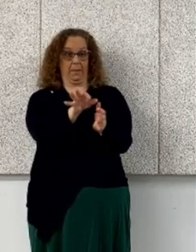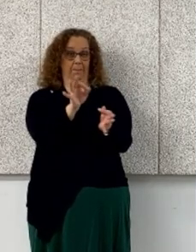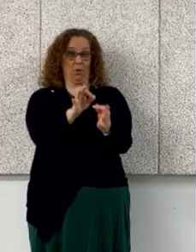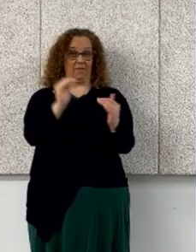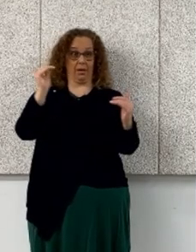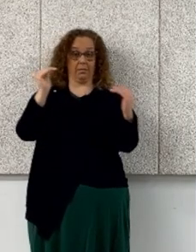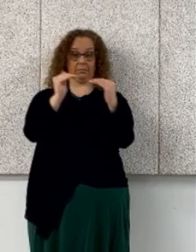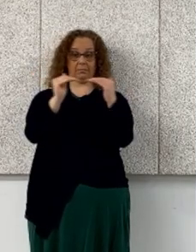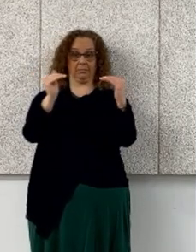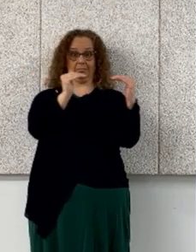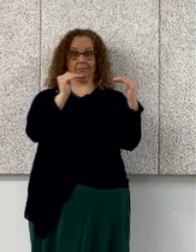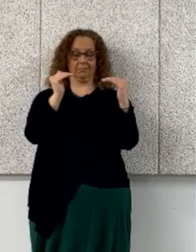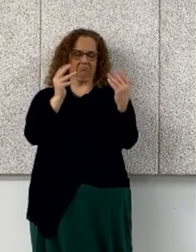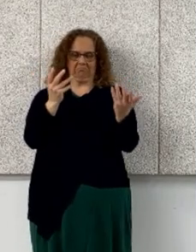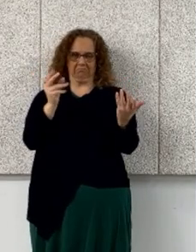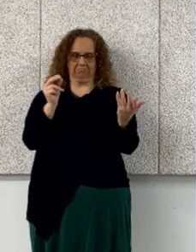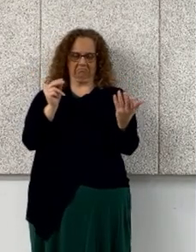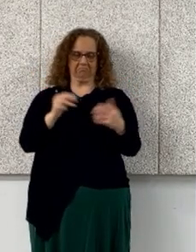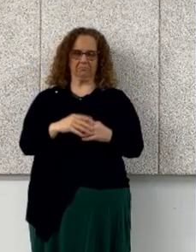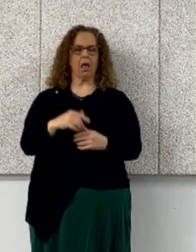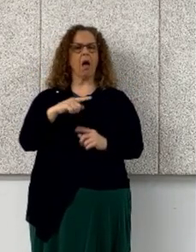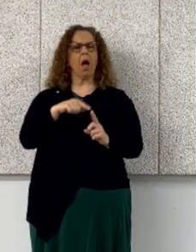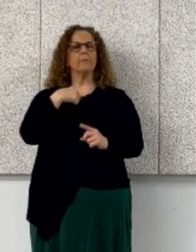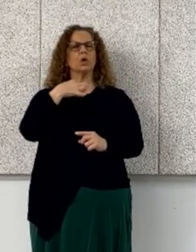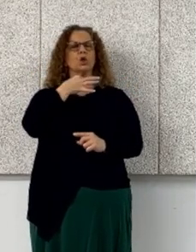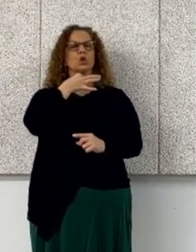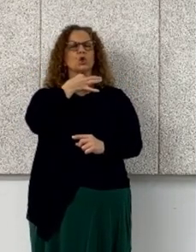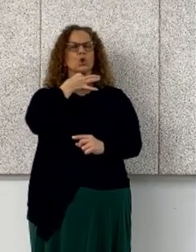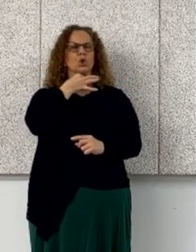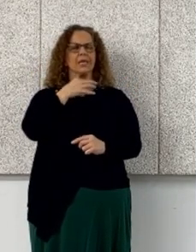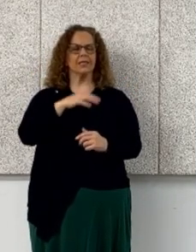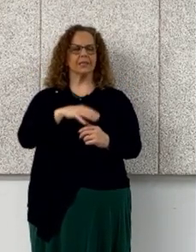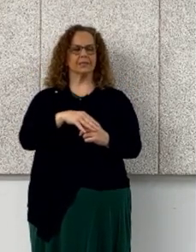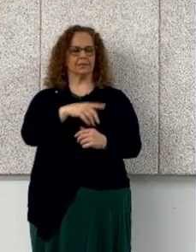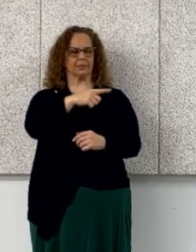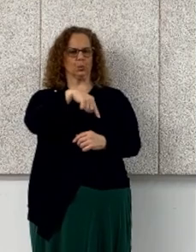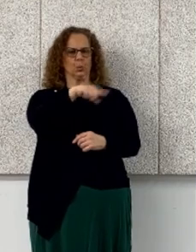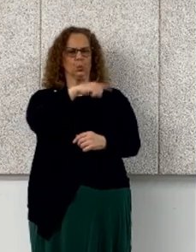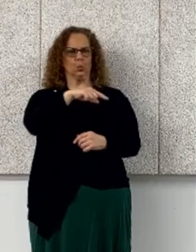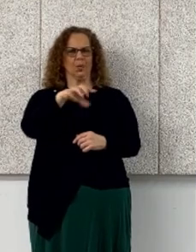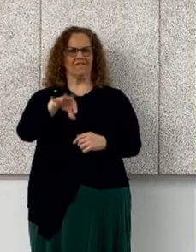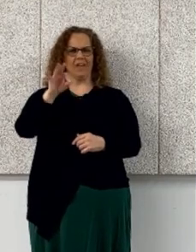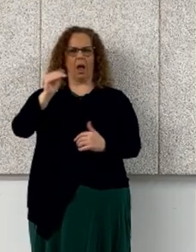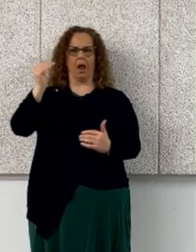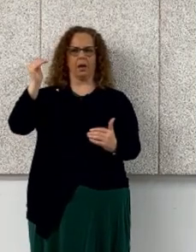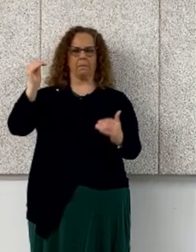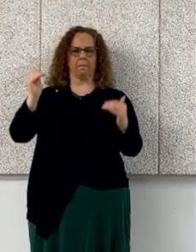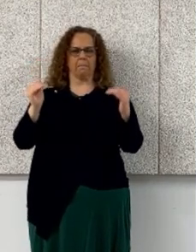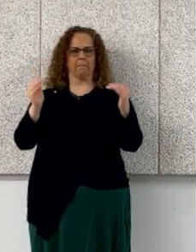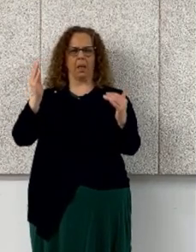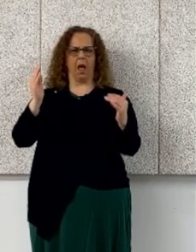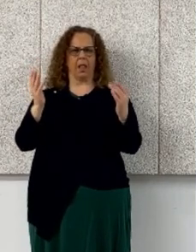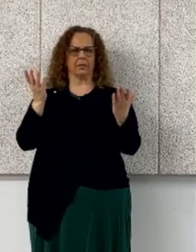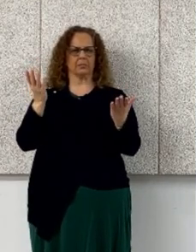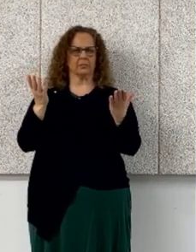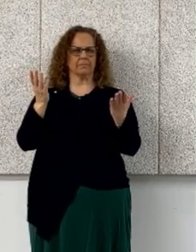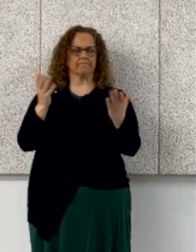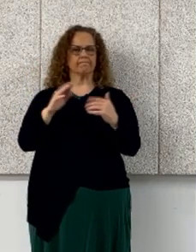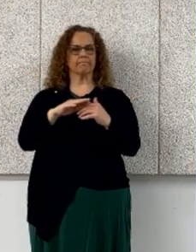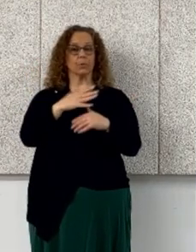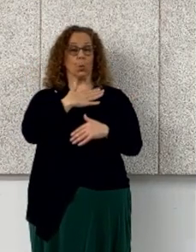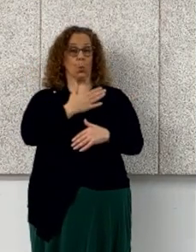But I'm curious, how are you all finding balance? Or if you're willing to